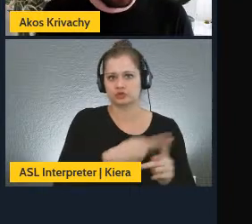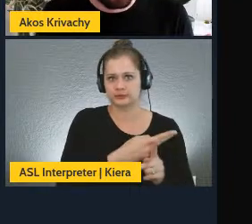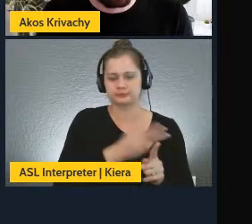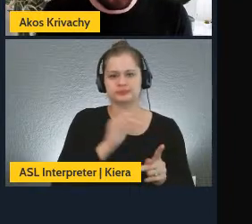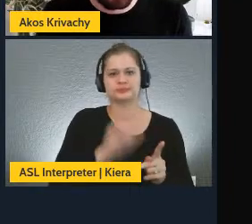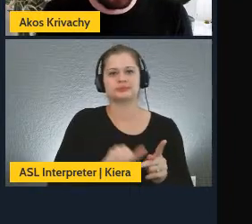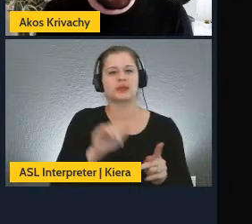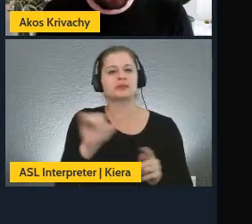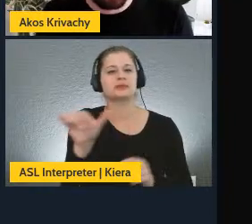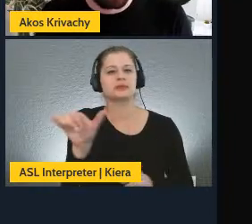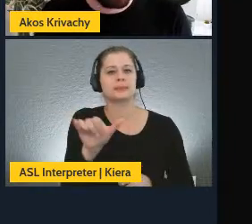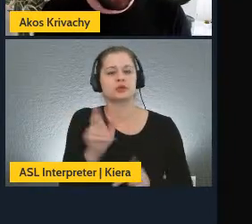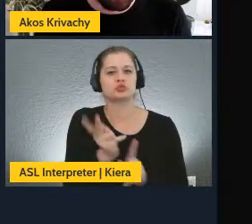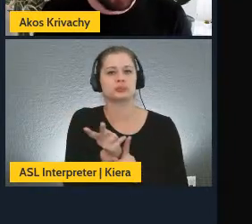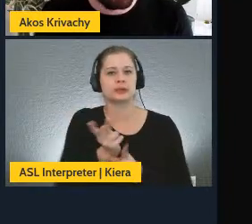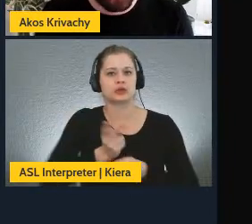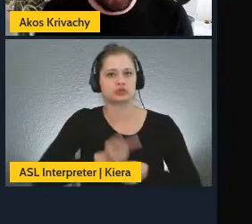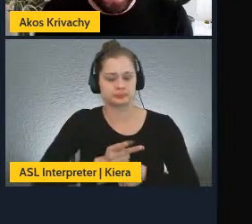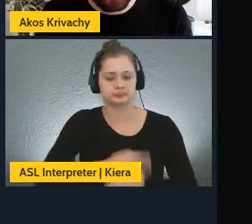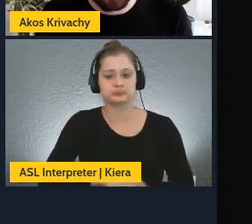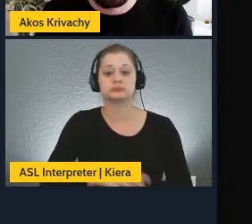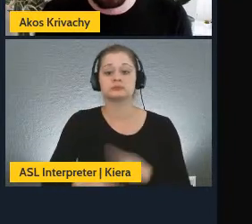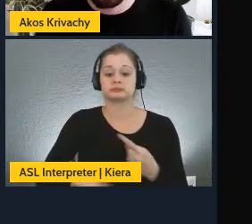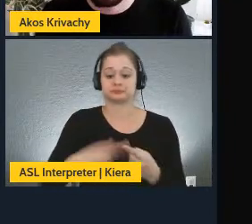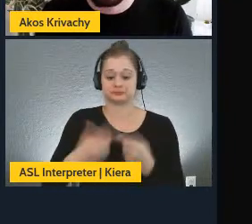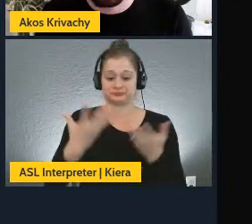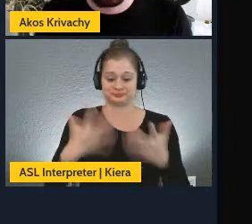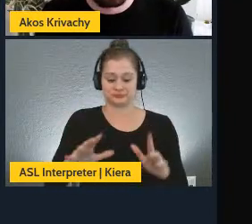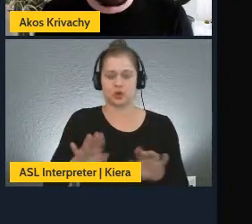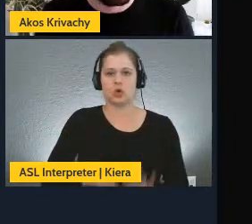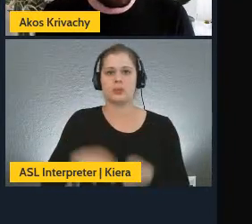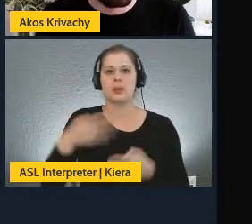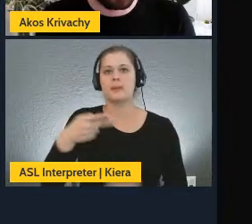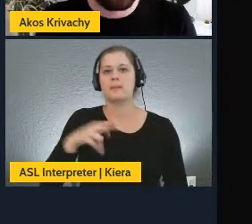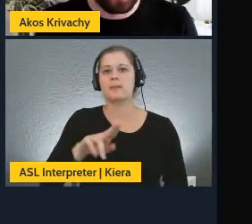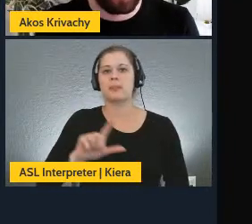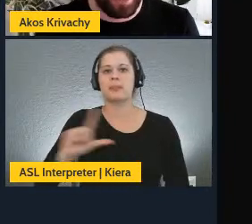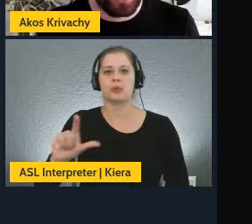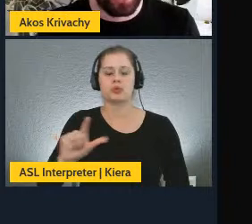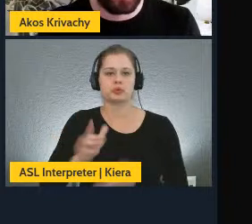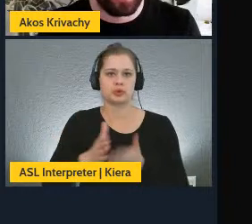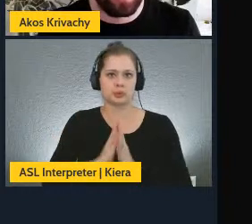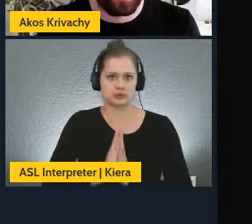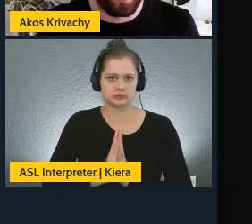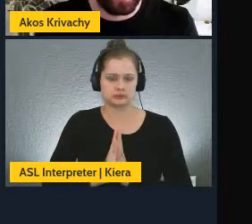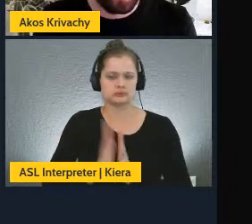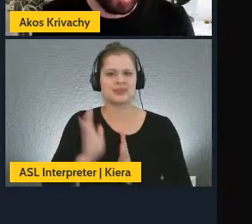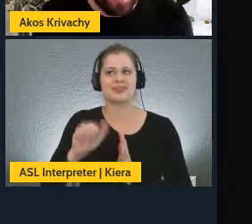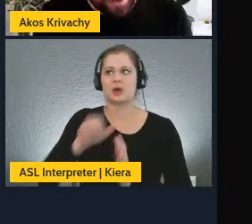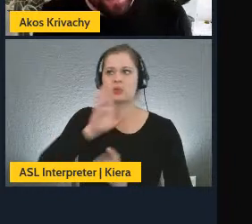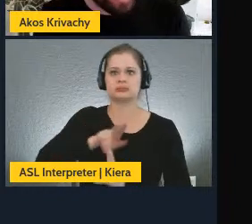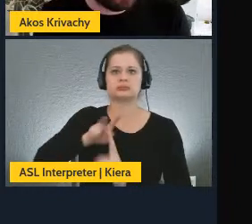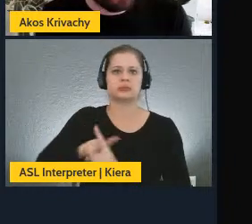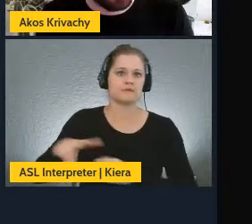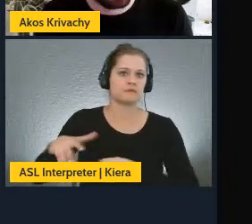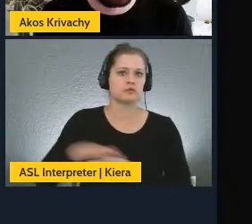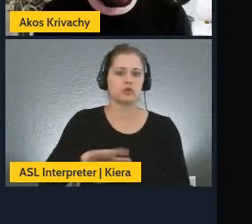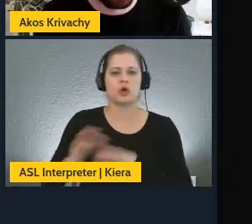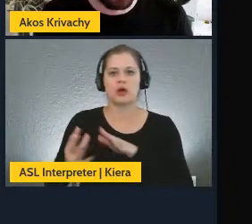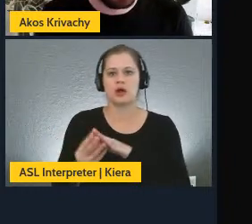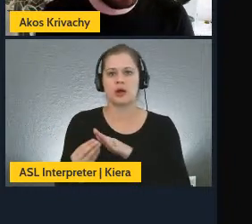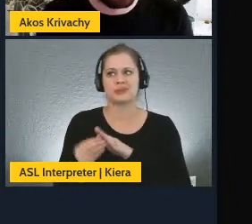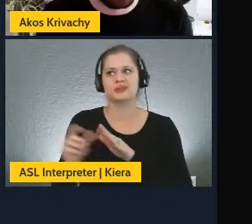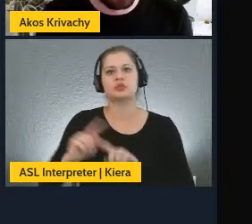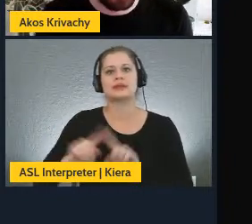When the feature is complete, they open up a pull request, which again deploys a full copy of the application to another AWS